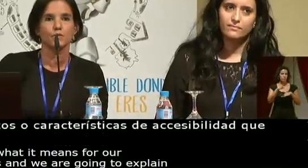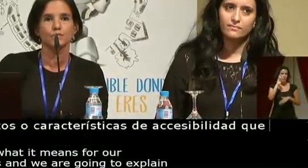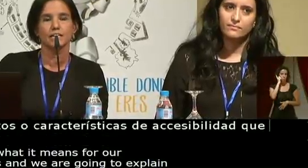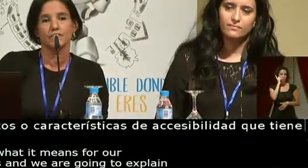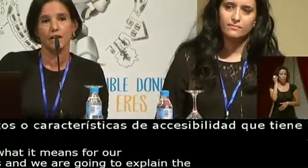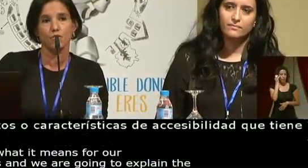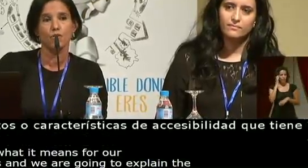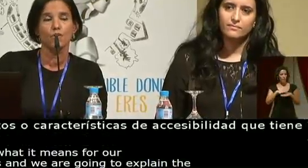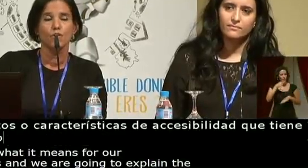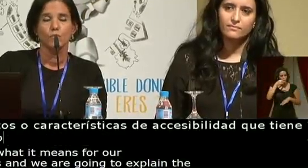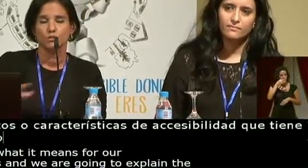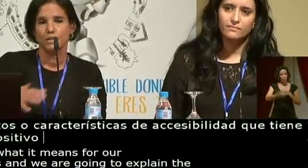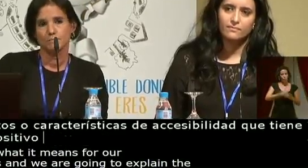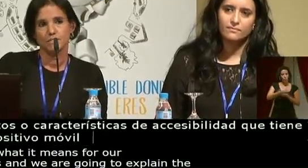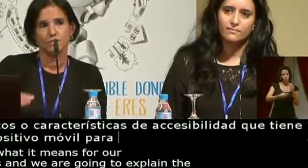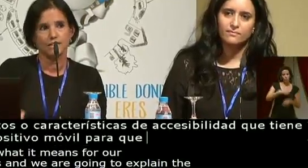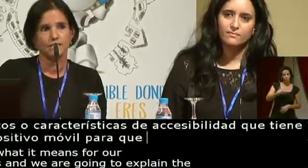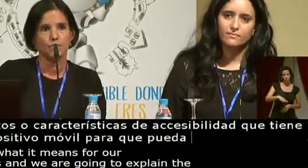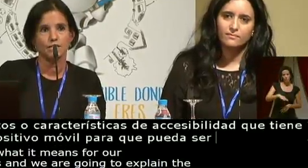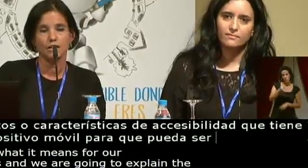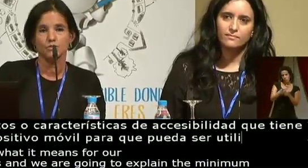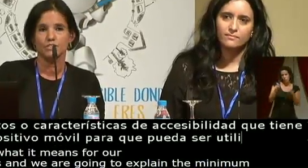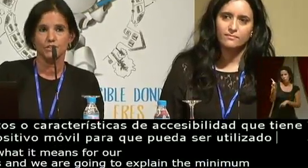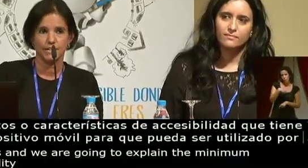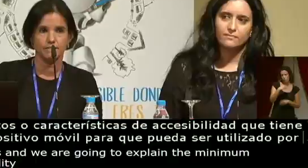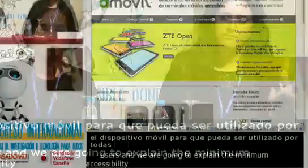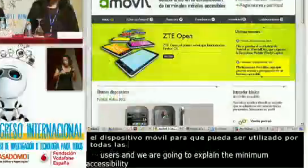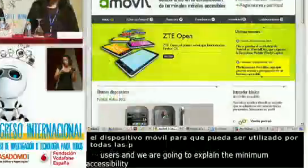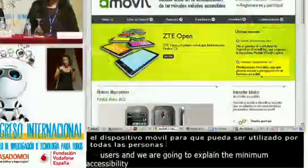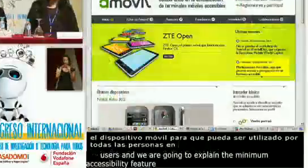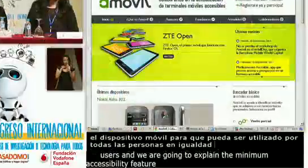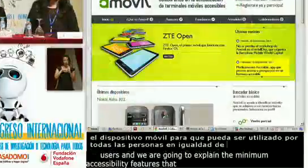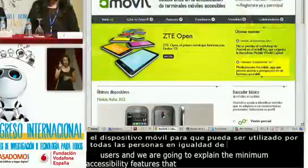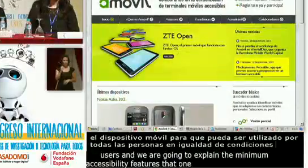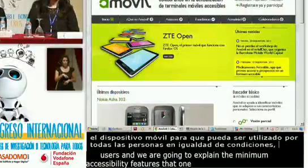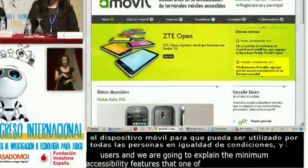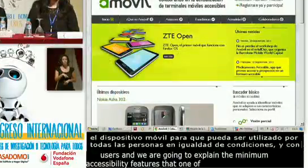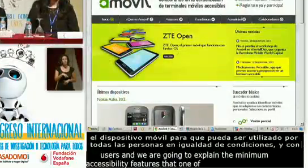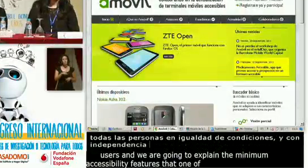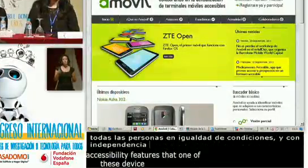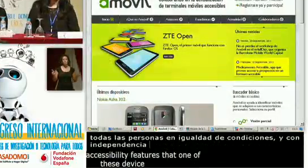minimum accessibility features that one of these devices needs to comply with,